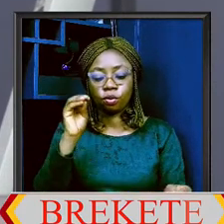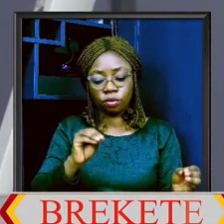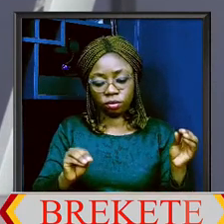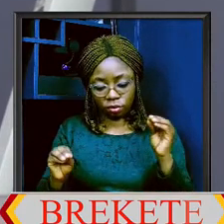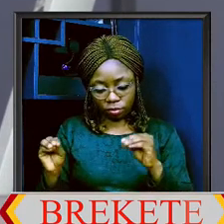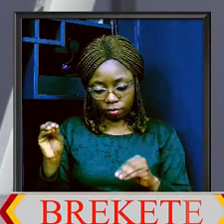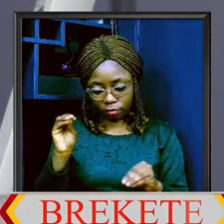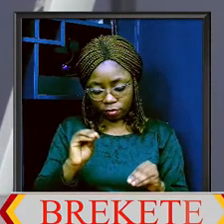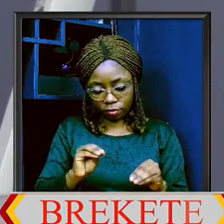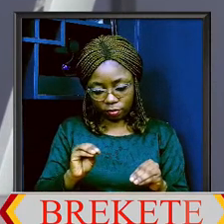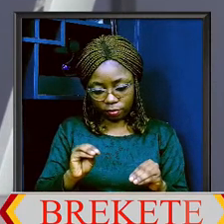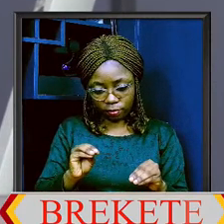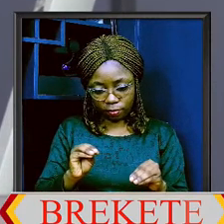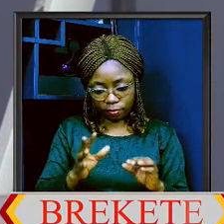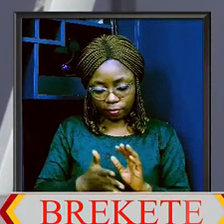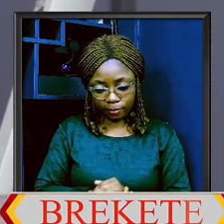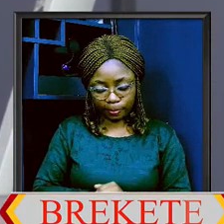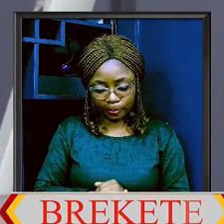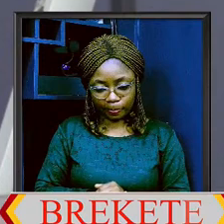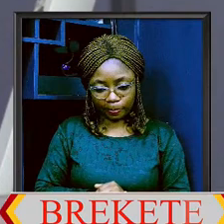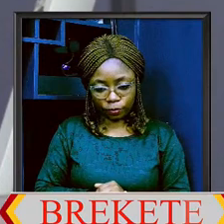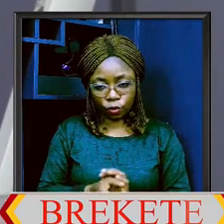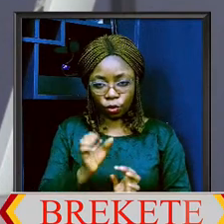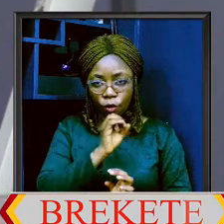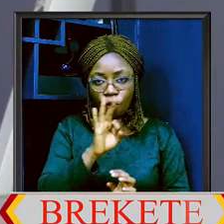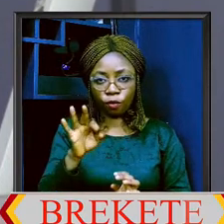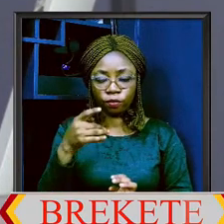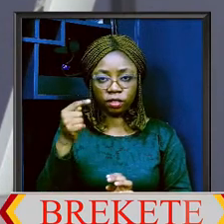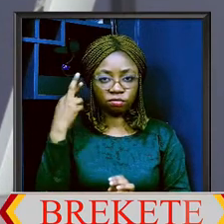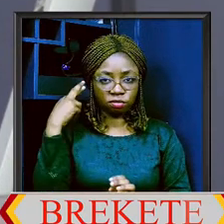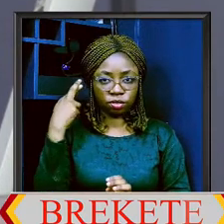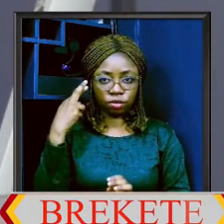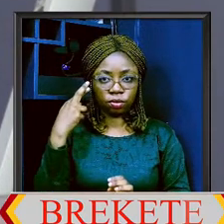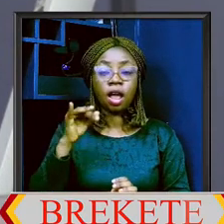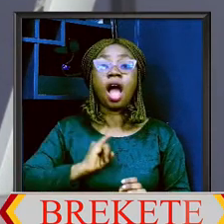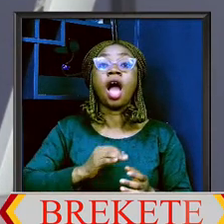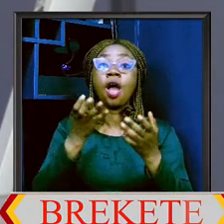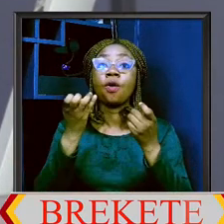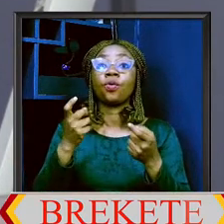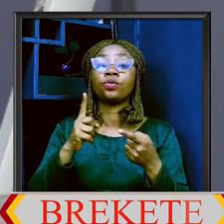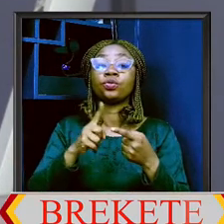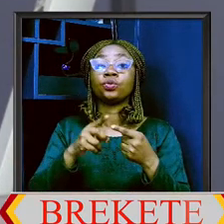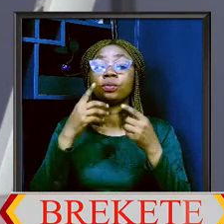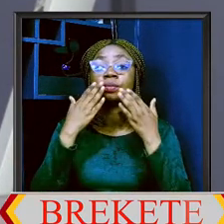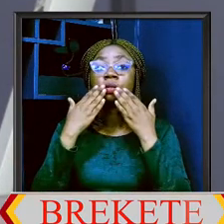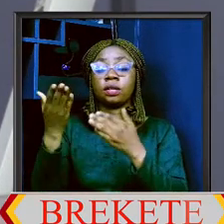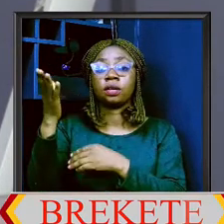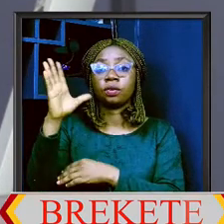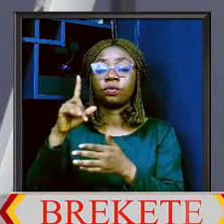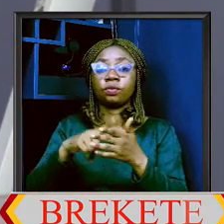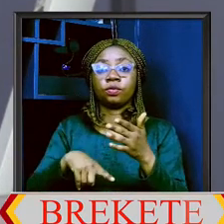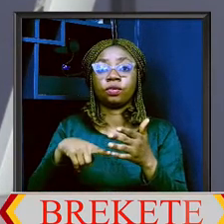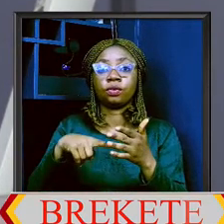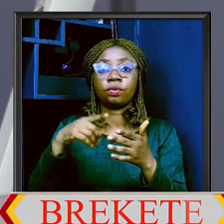radio okay sir Sor I want to for what